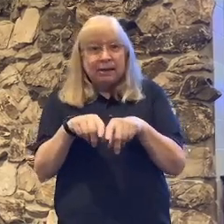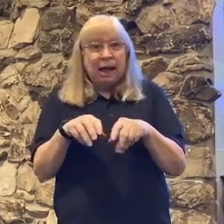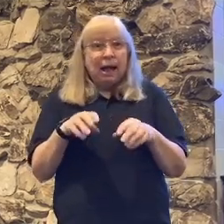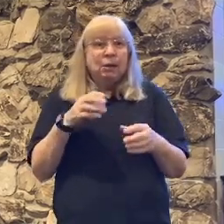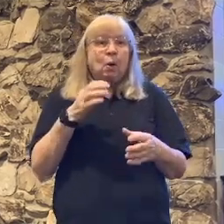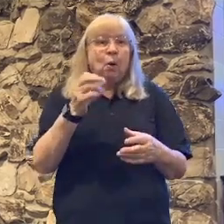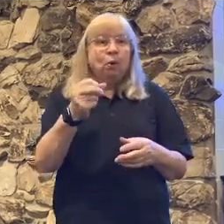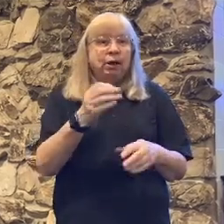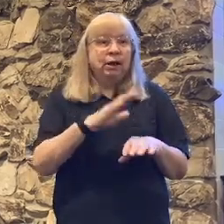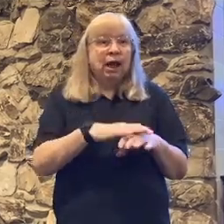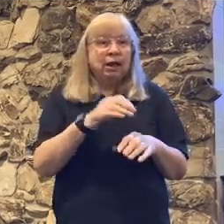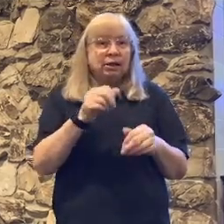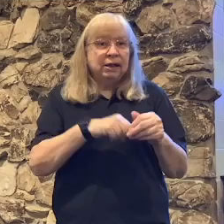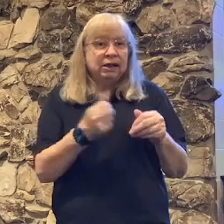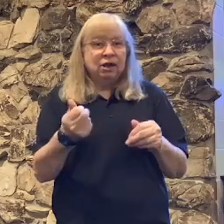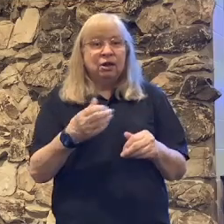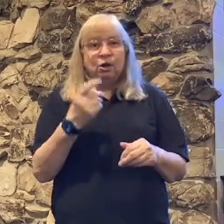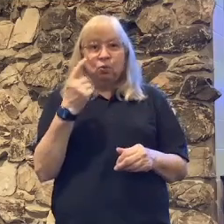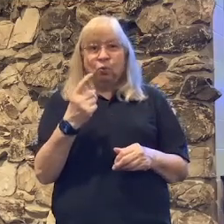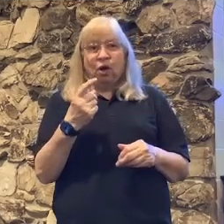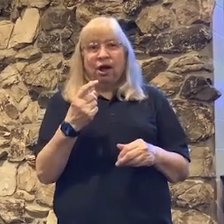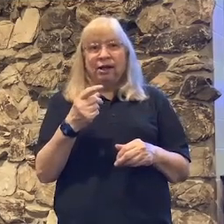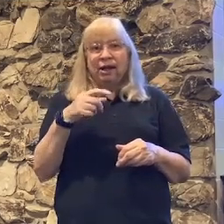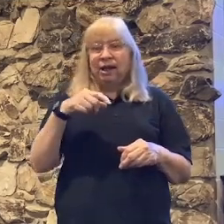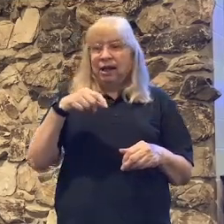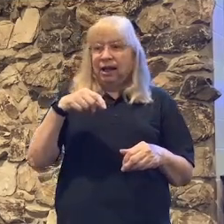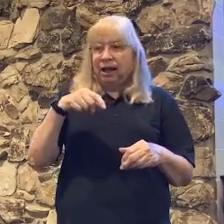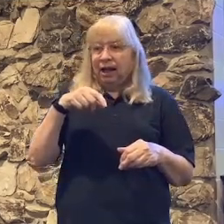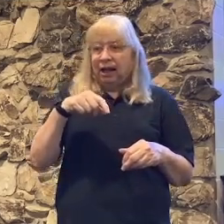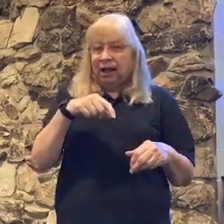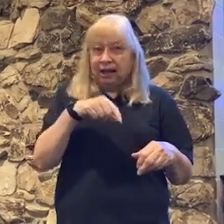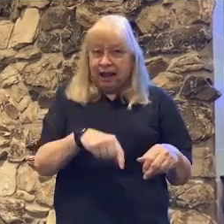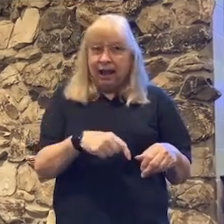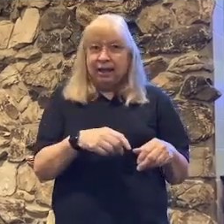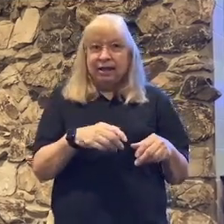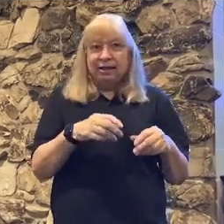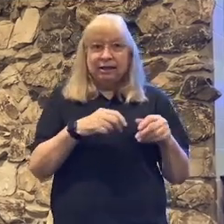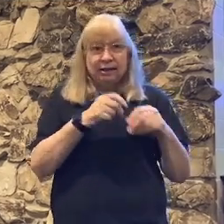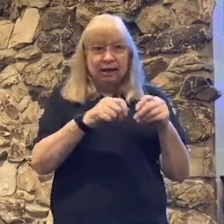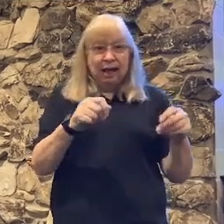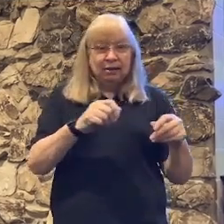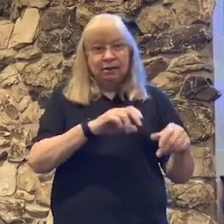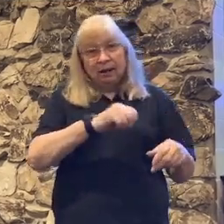other. Legs, one leg is tied to the other person, and you got to run together.